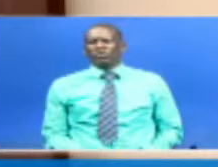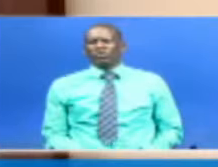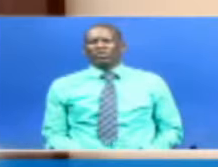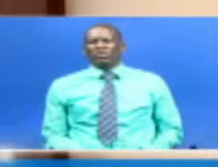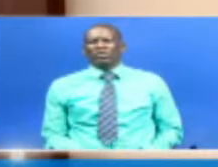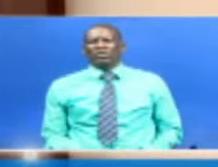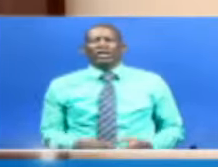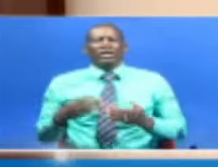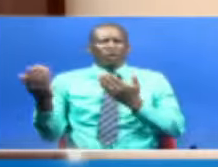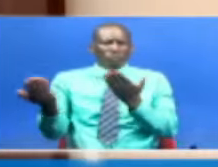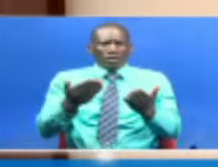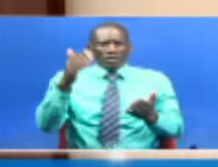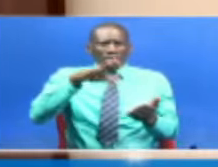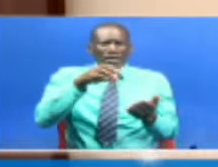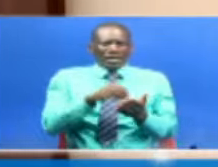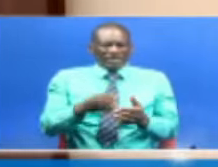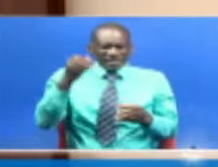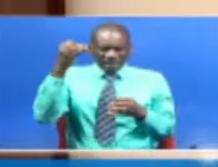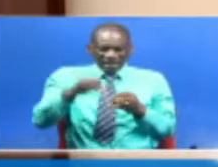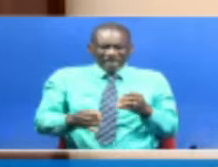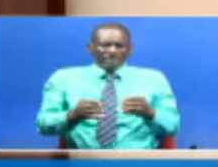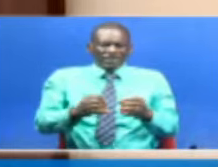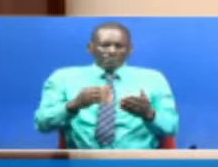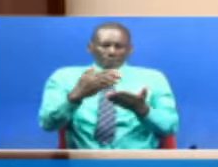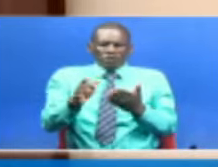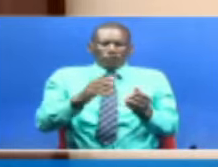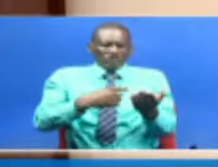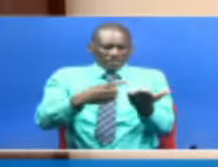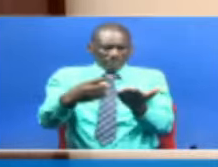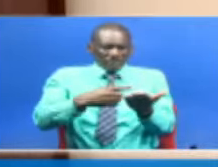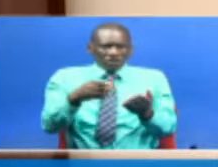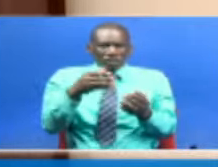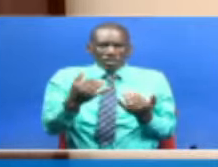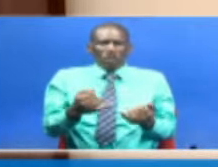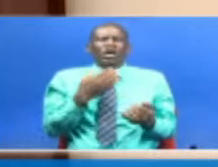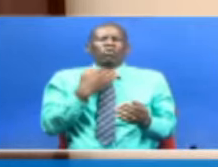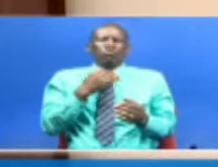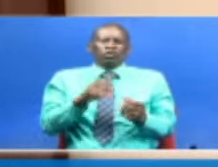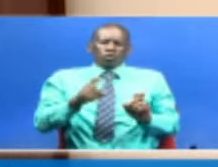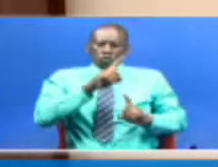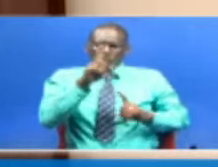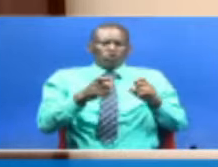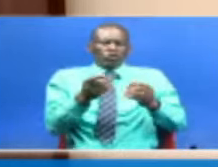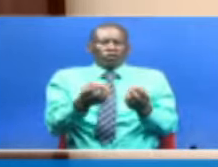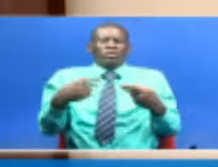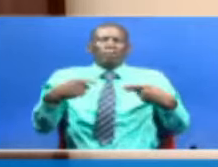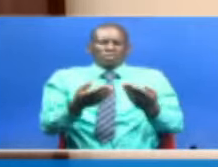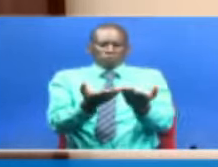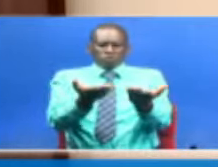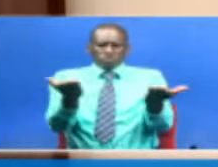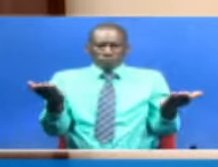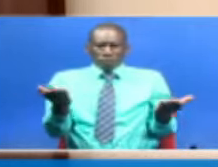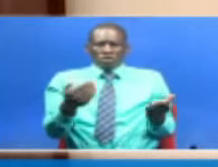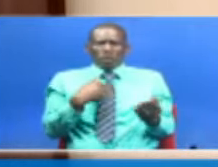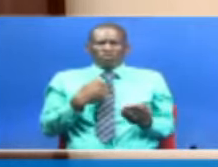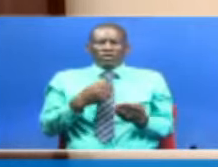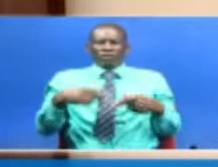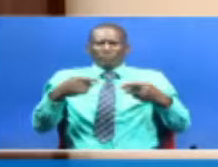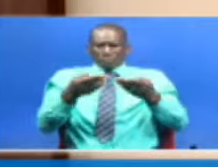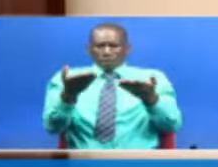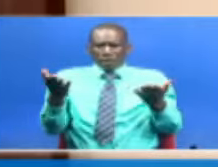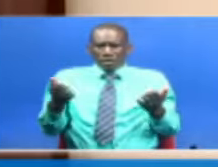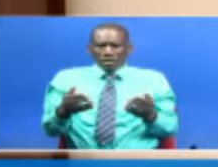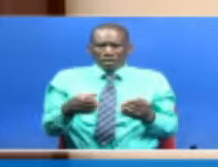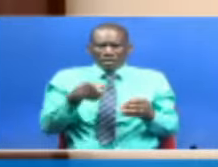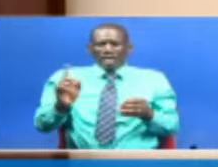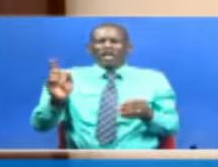Welcome back. We are now in the final hours of this discussion, and in this section, we'd like to take a couple of questions from the audience. We have a live studio audience here at the